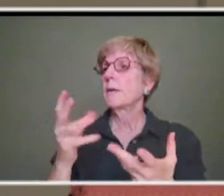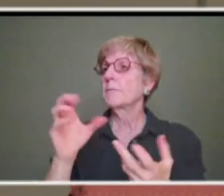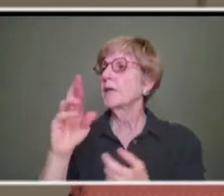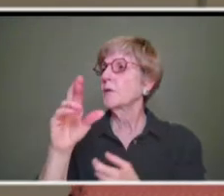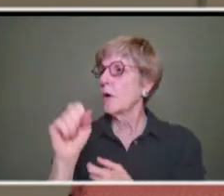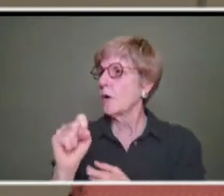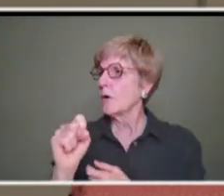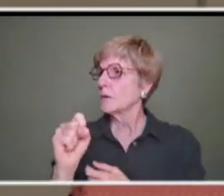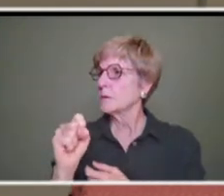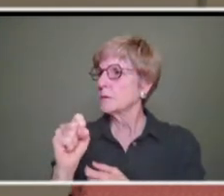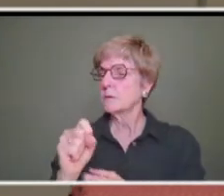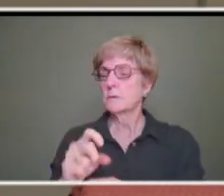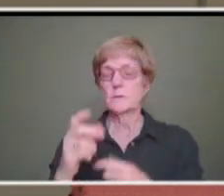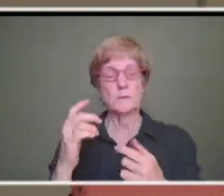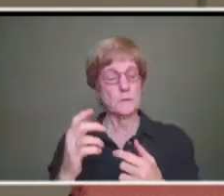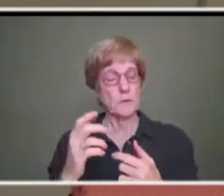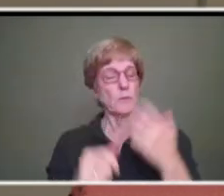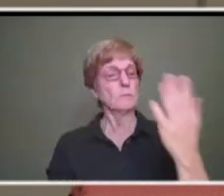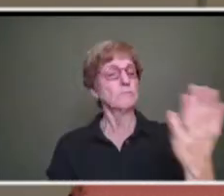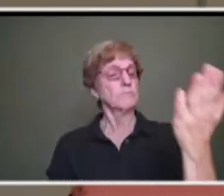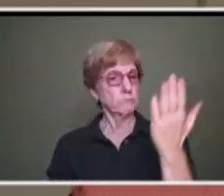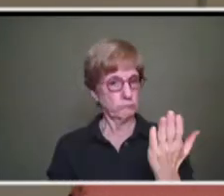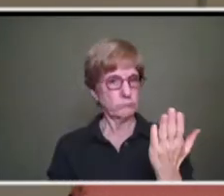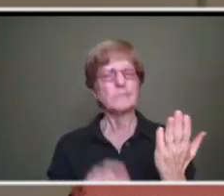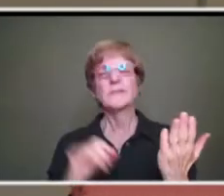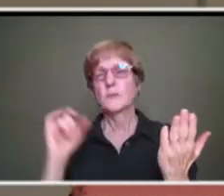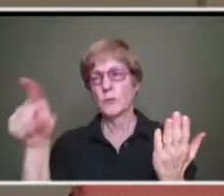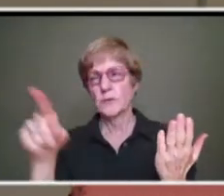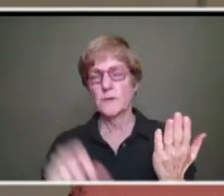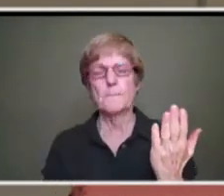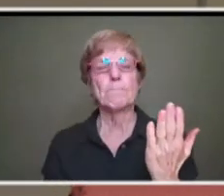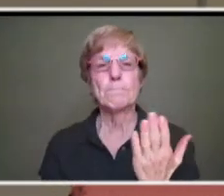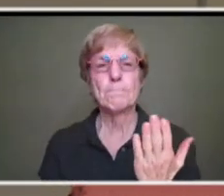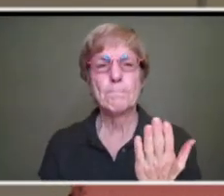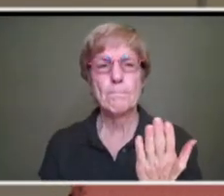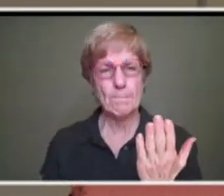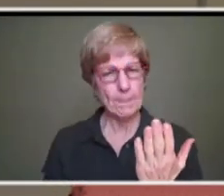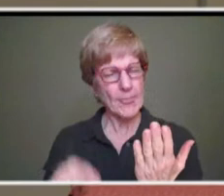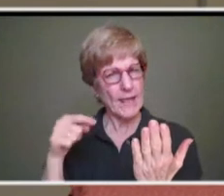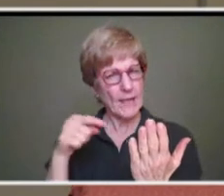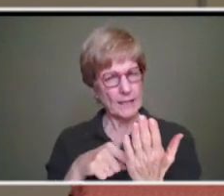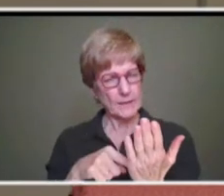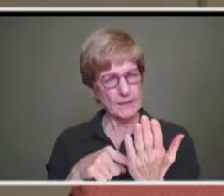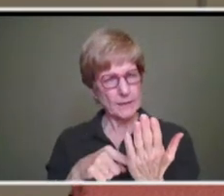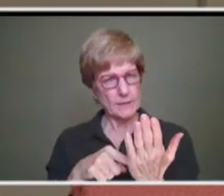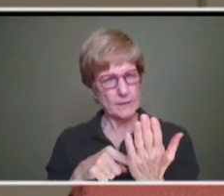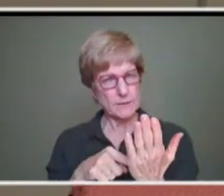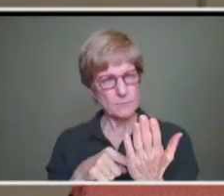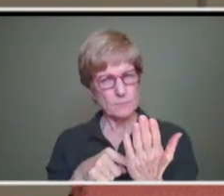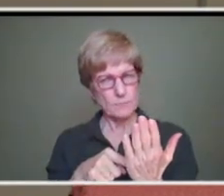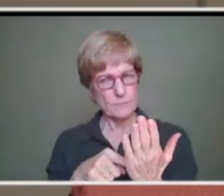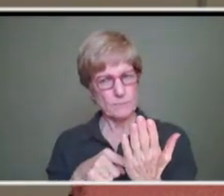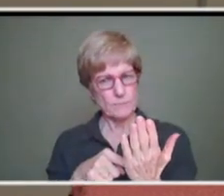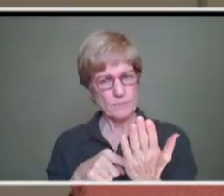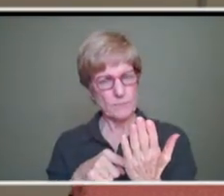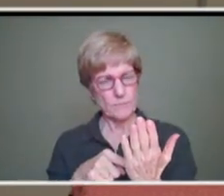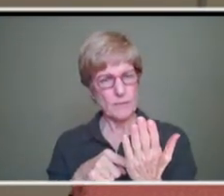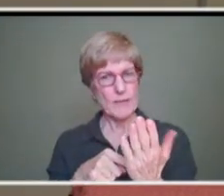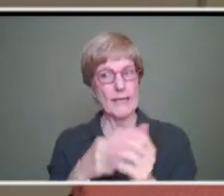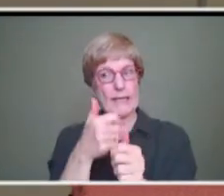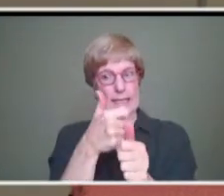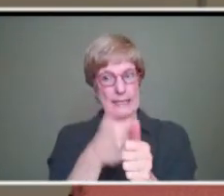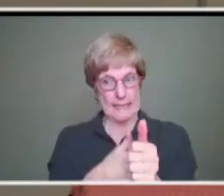get this submitted it's some and this is a question is it submitted based on each